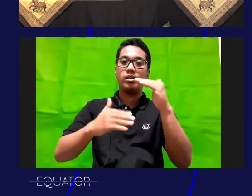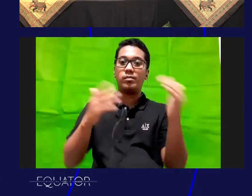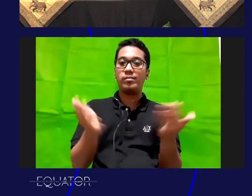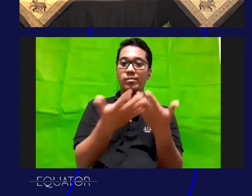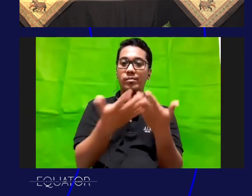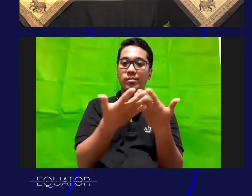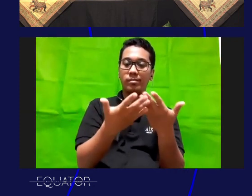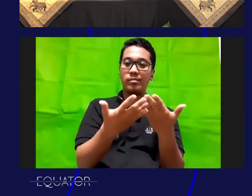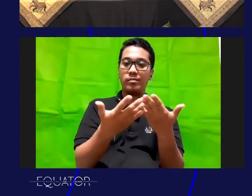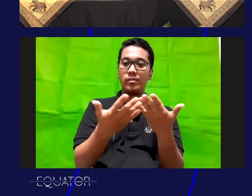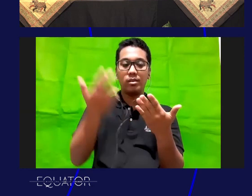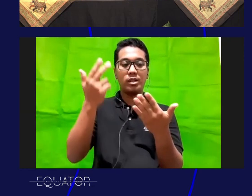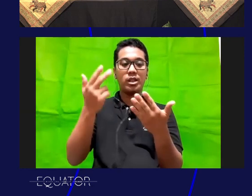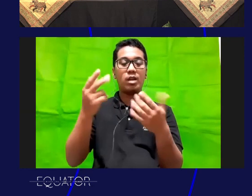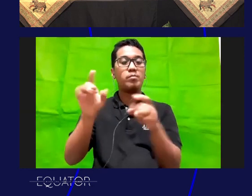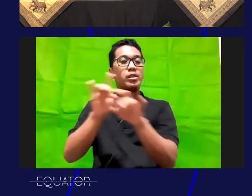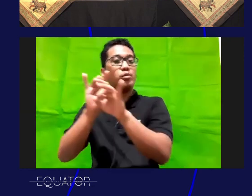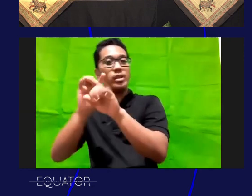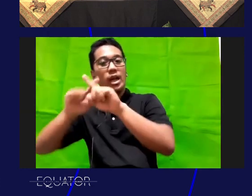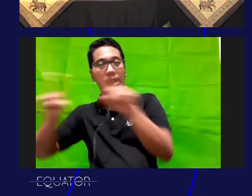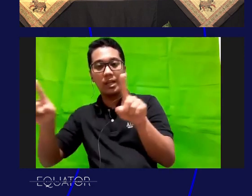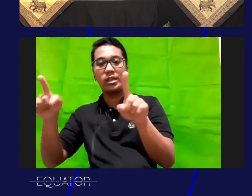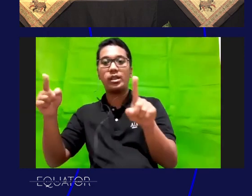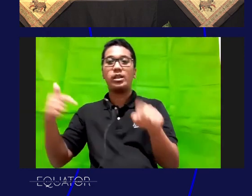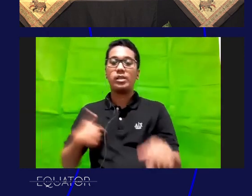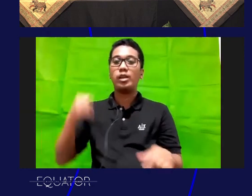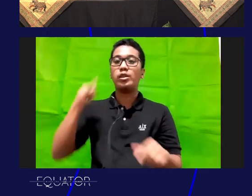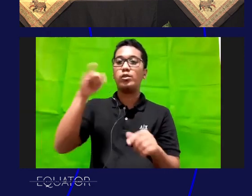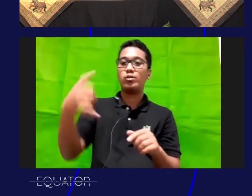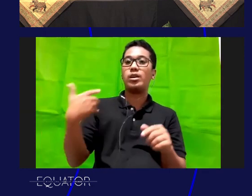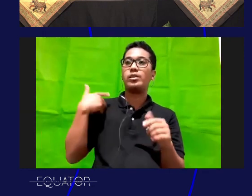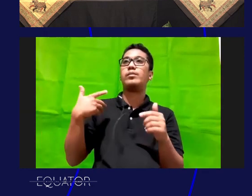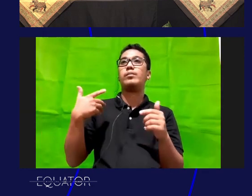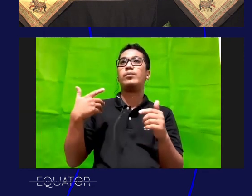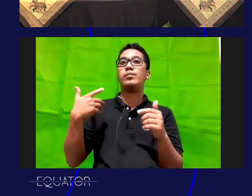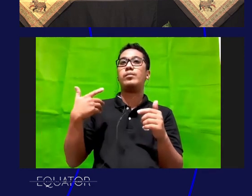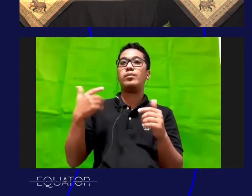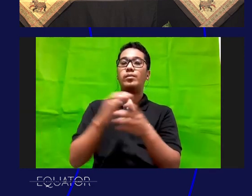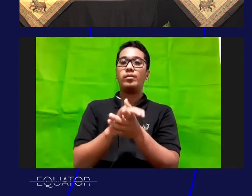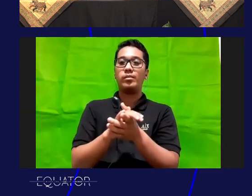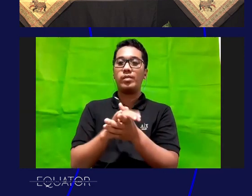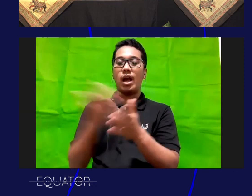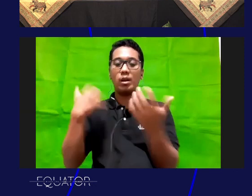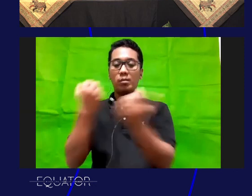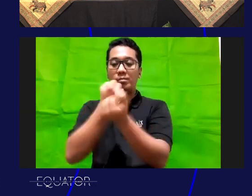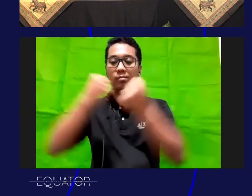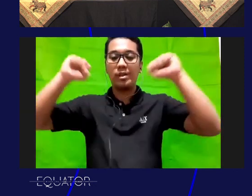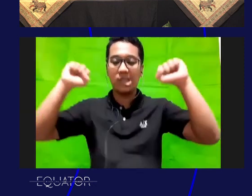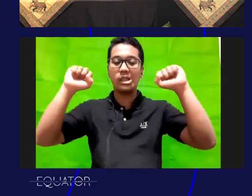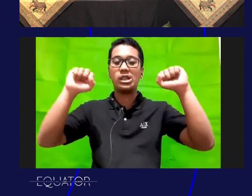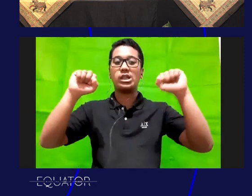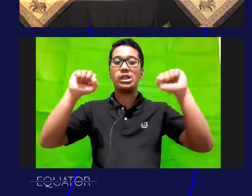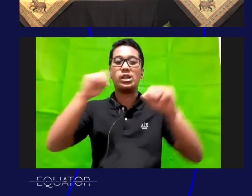furthermore, I started to understand also in this post-colonial process that both regions of the global south went through, how